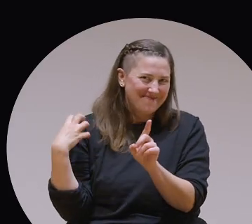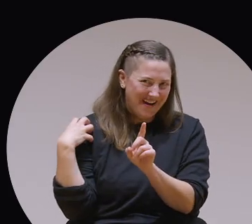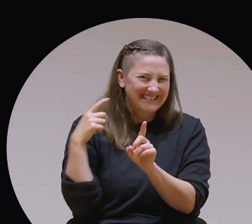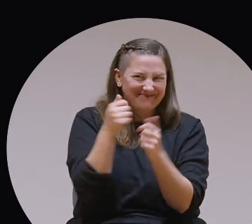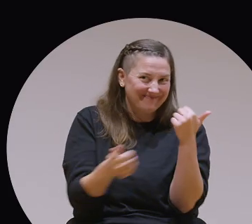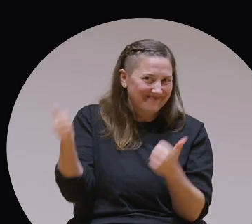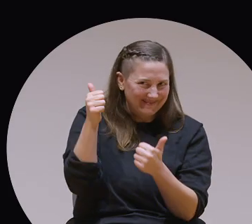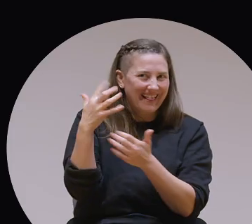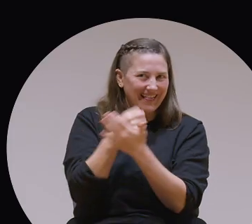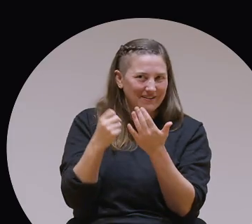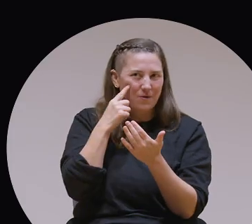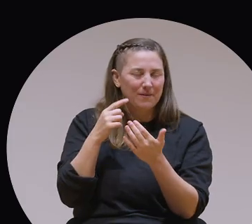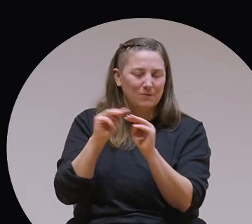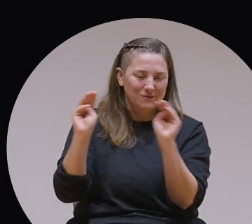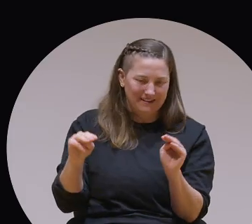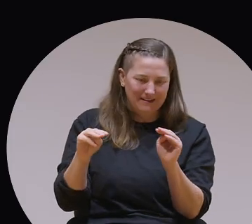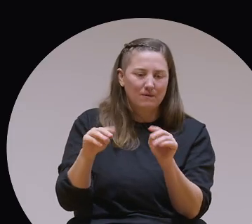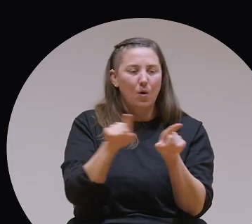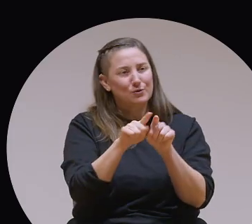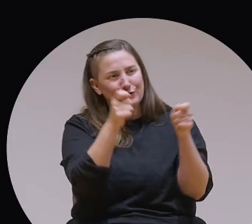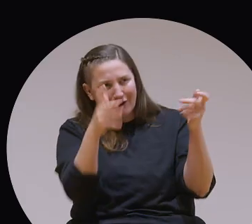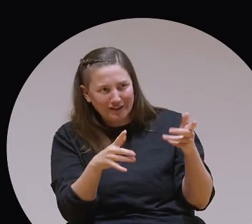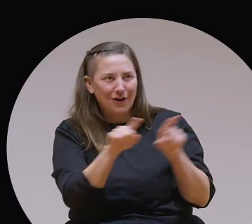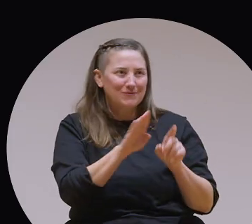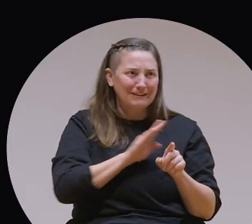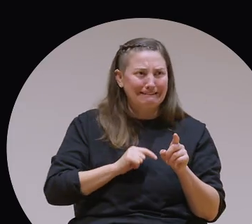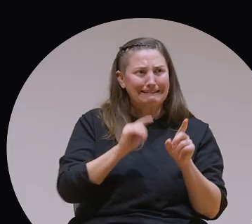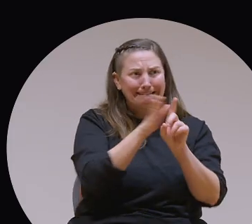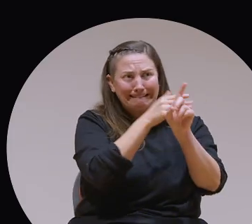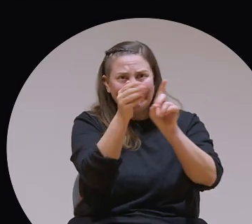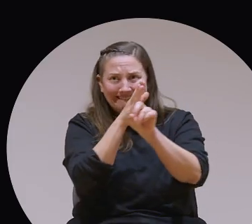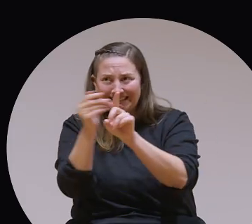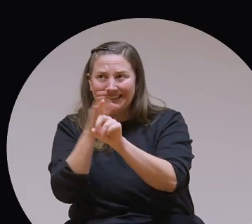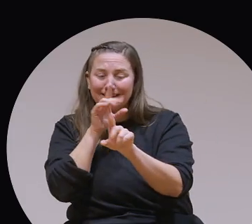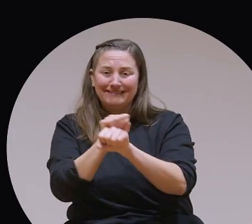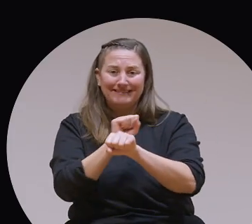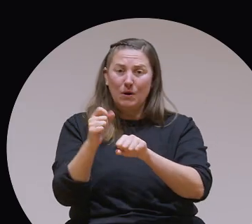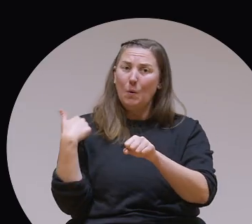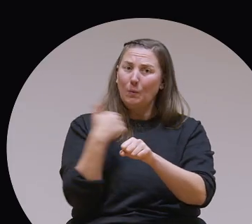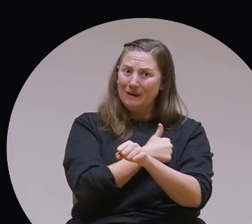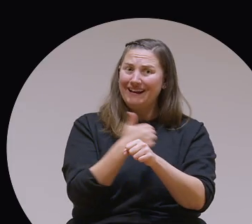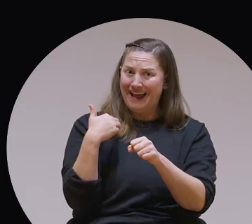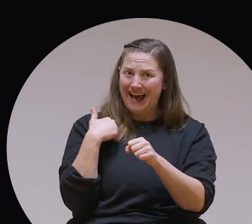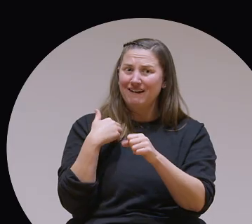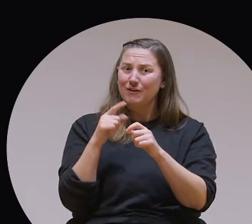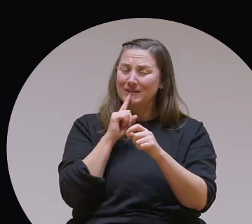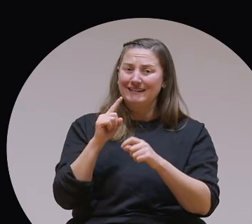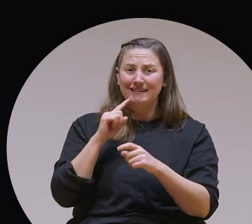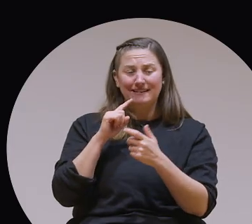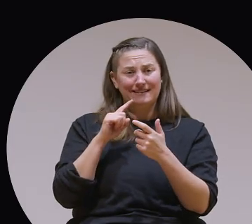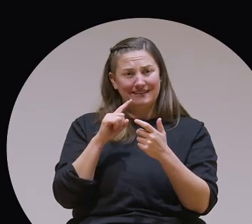the museum, her boss is the director, and also the trustees, that we have a really robust provenance for